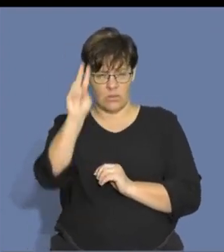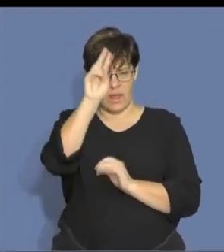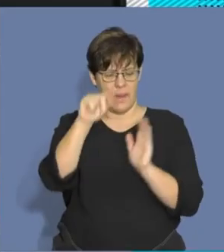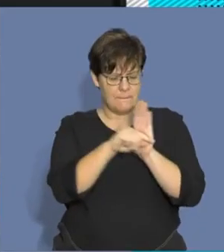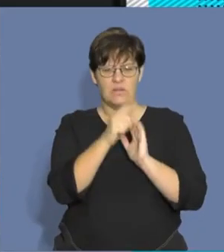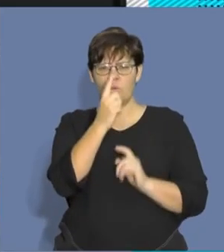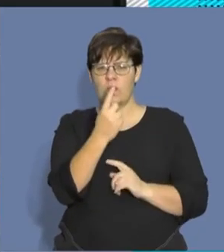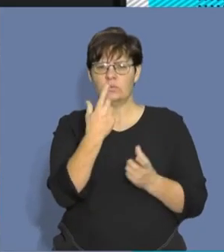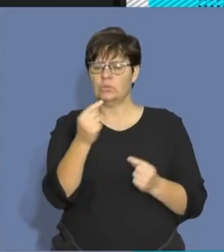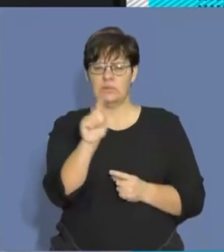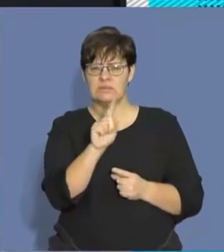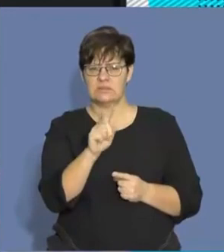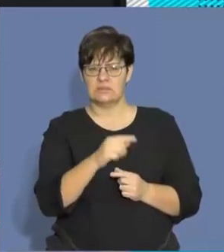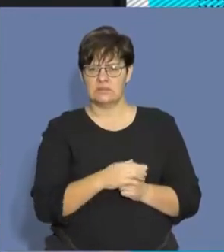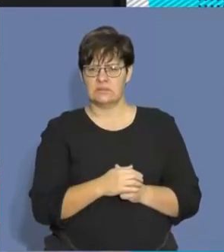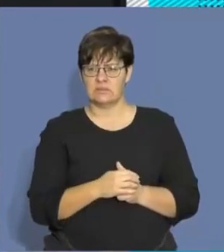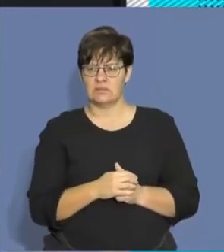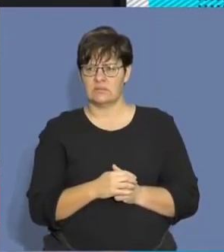did?